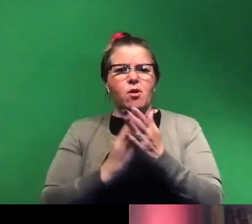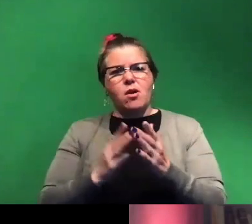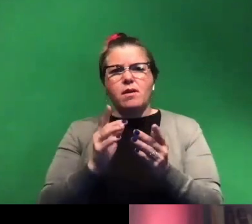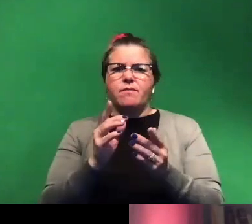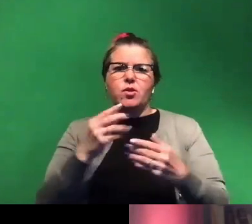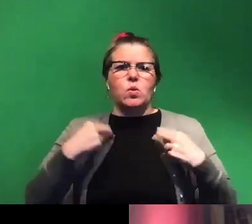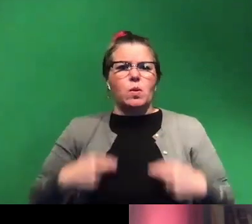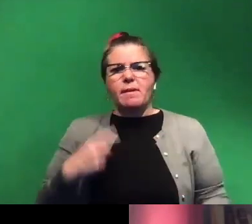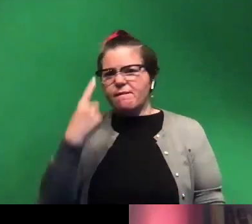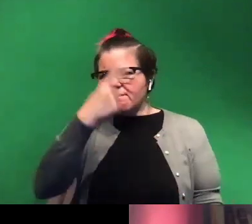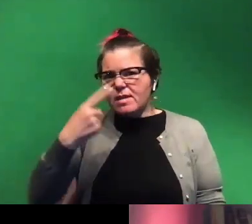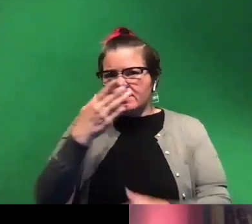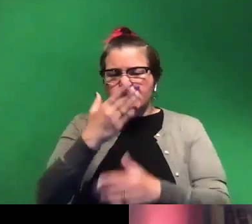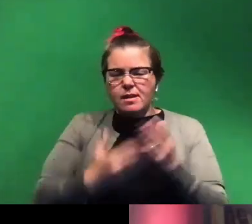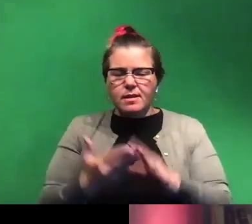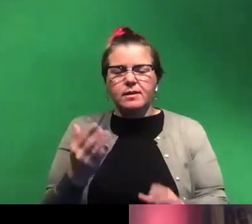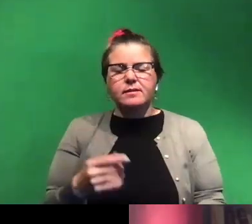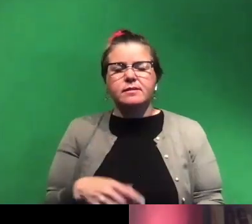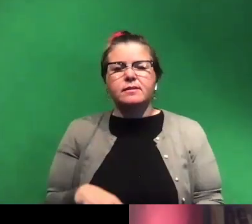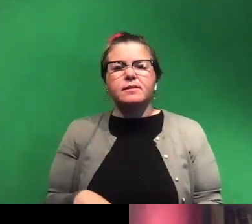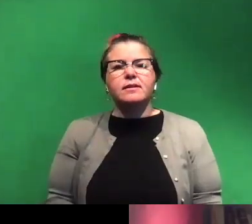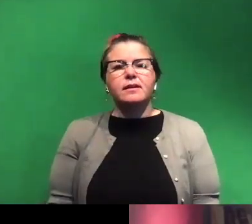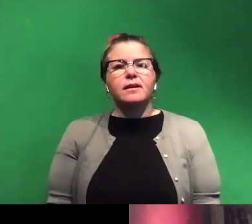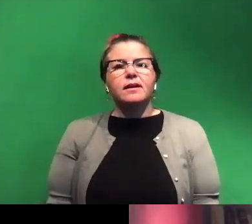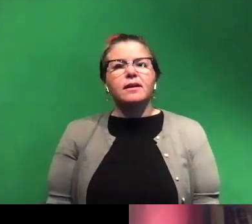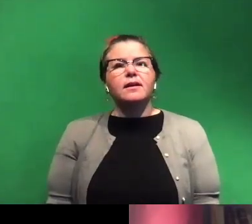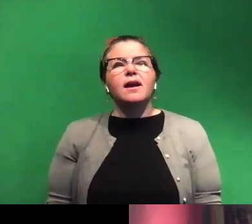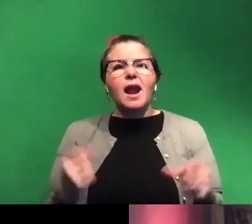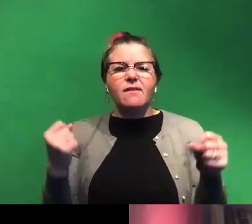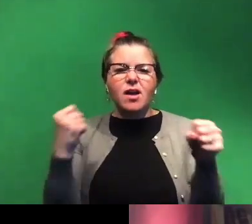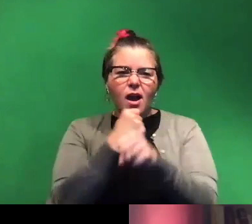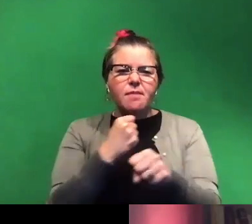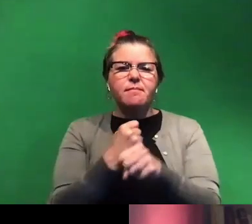human face and the human hand, trying to say that like combat amongst